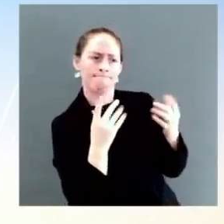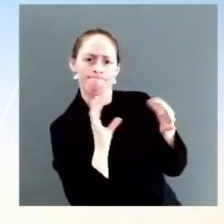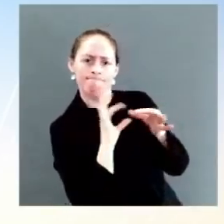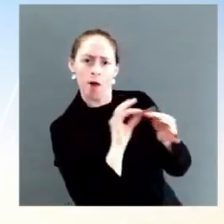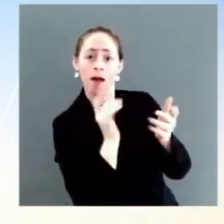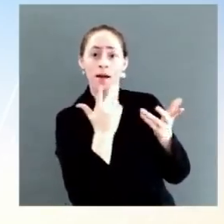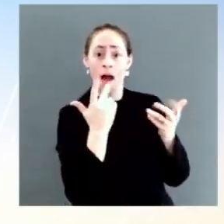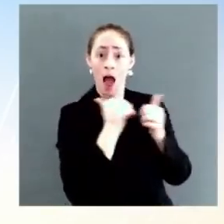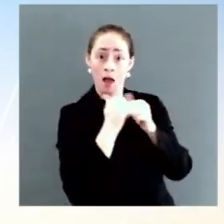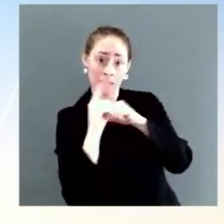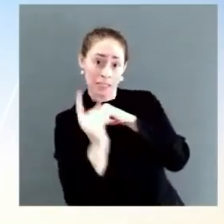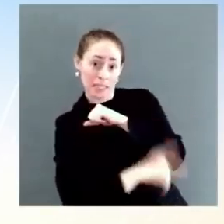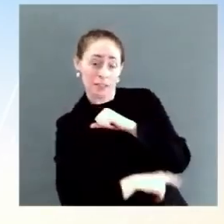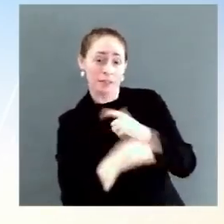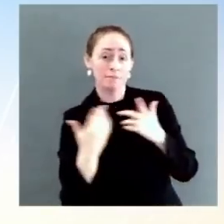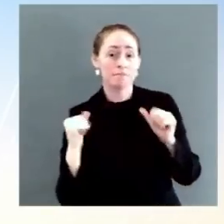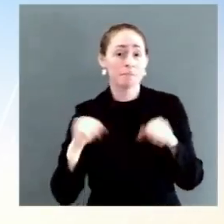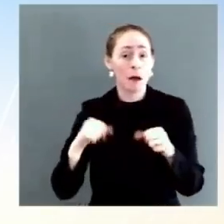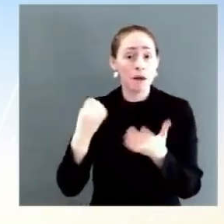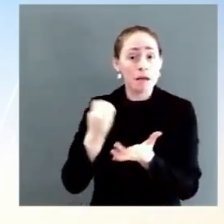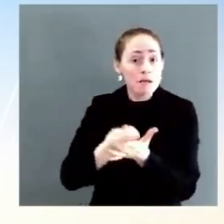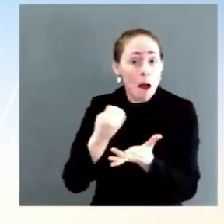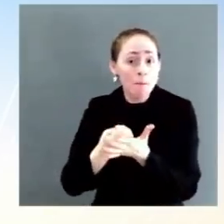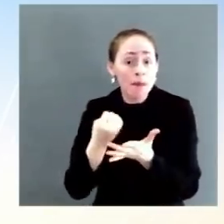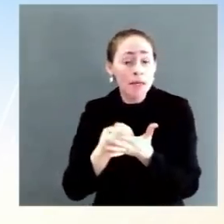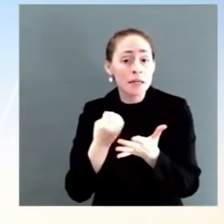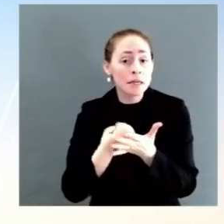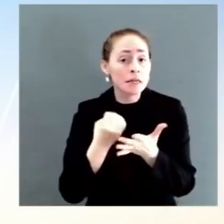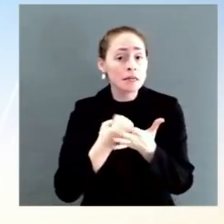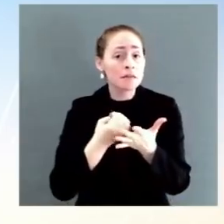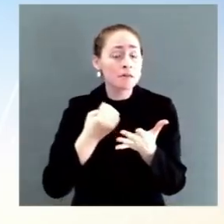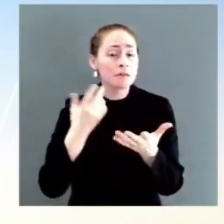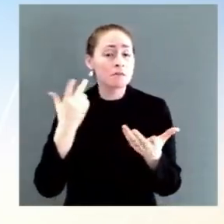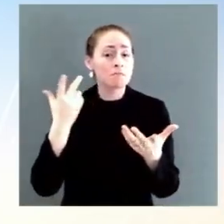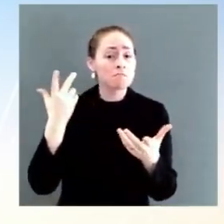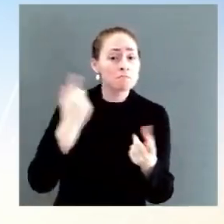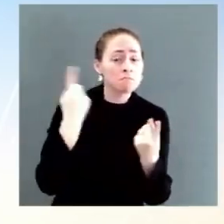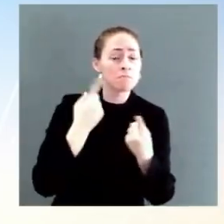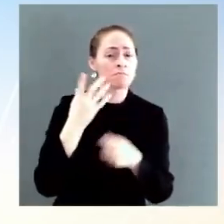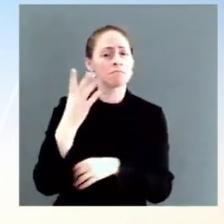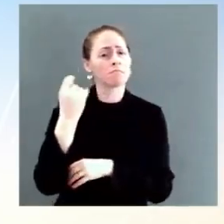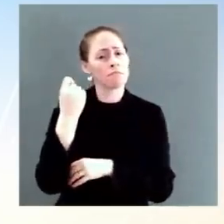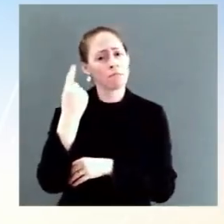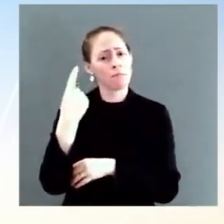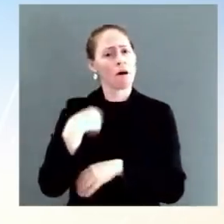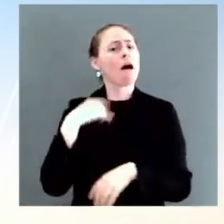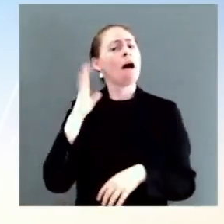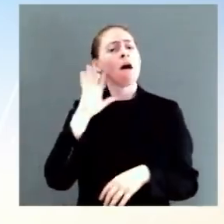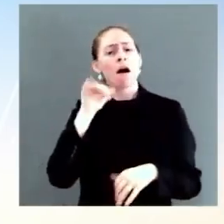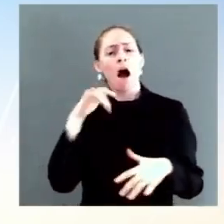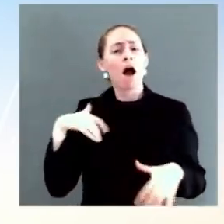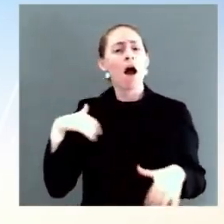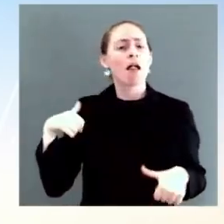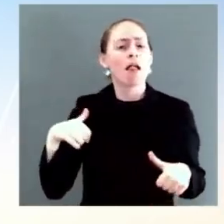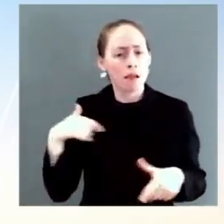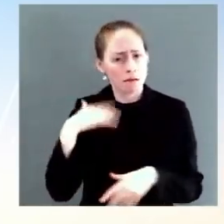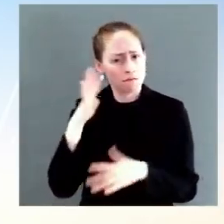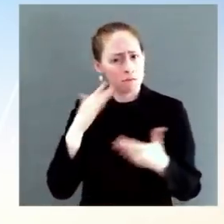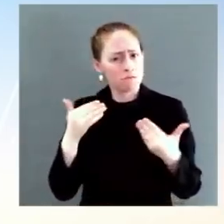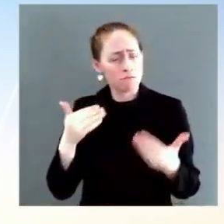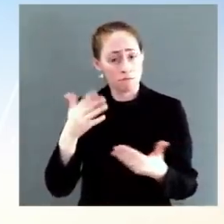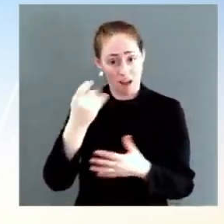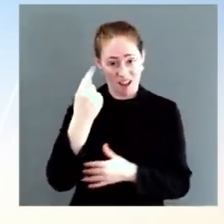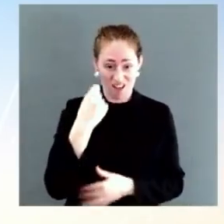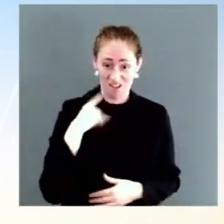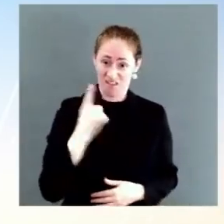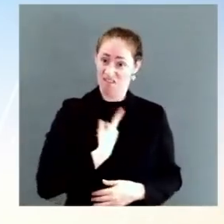making use of those tools, but we're going to do that in close coordination with our partners and allies. So I don't have anything else to preview for you today.